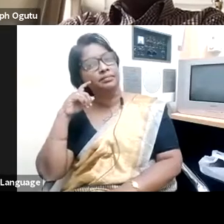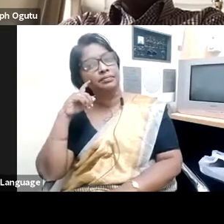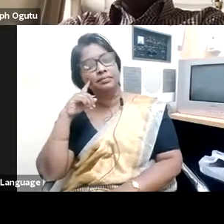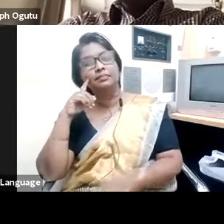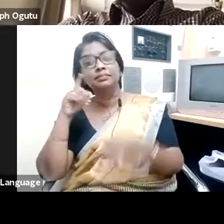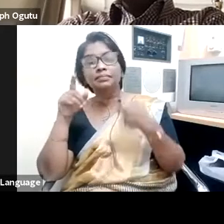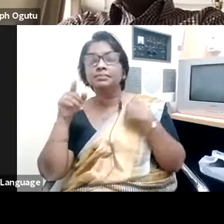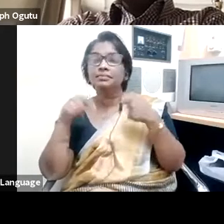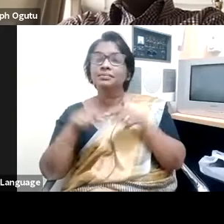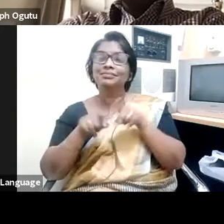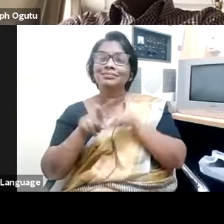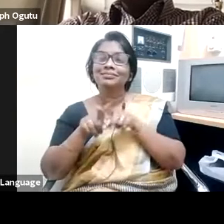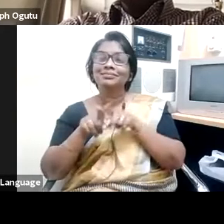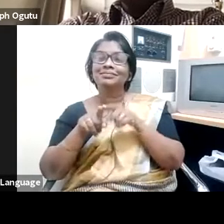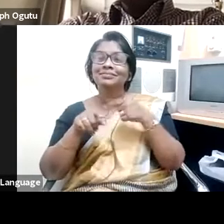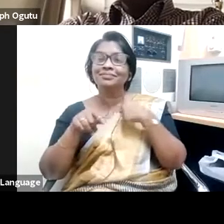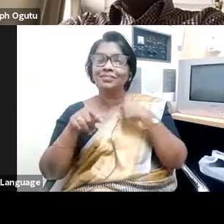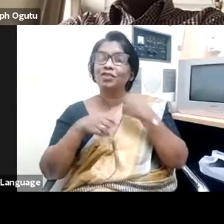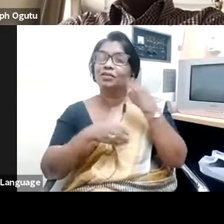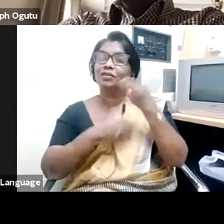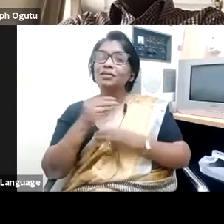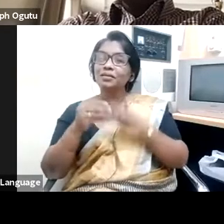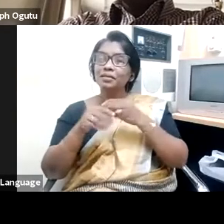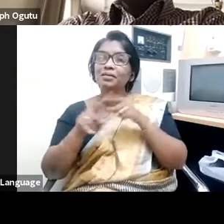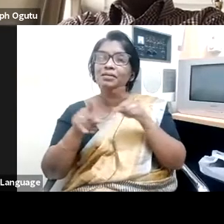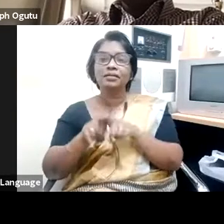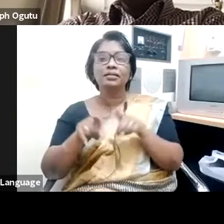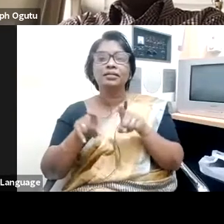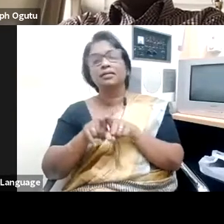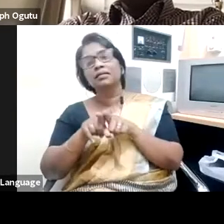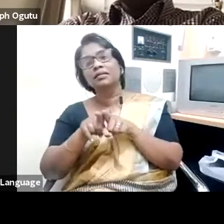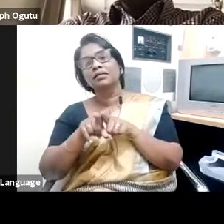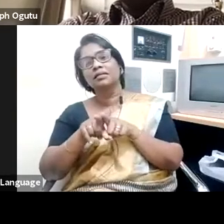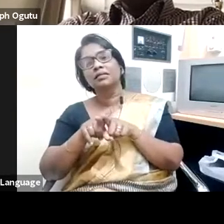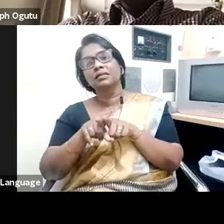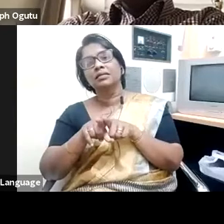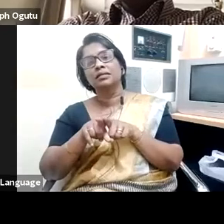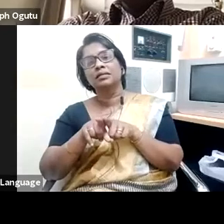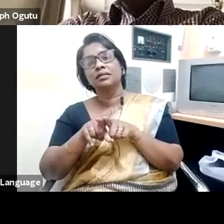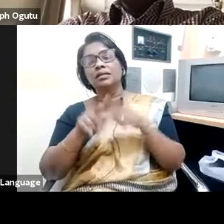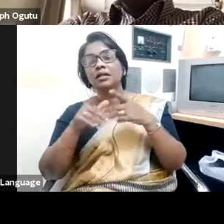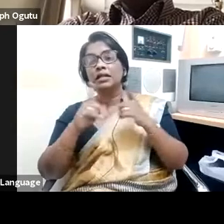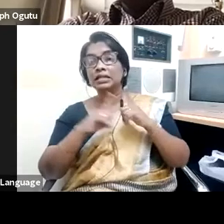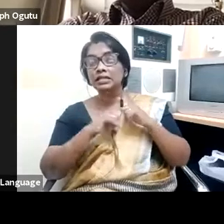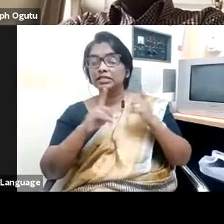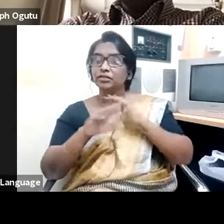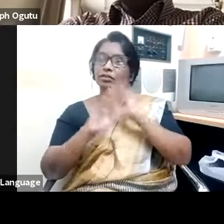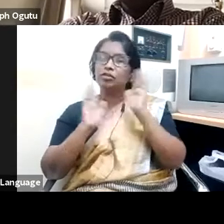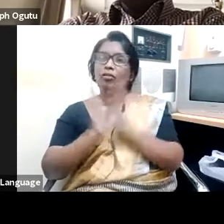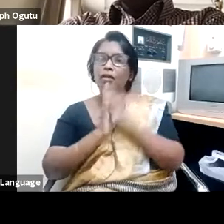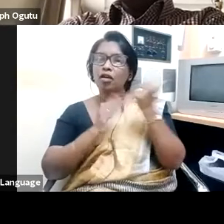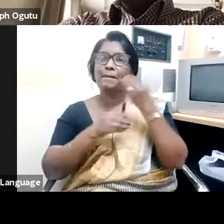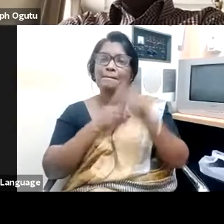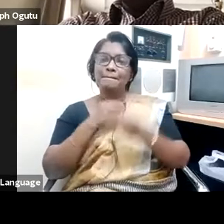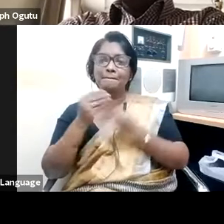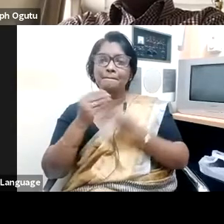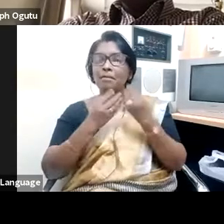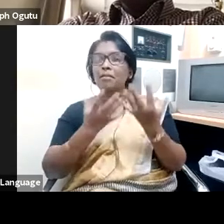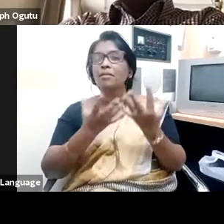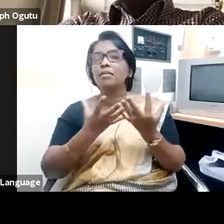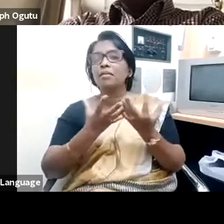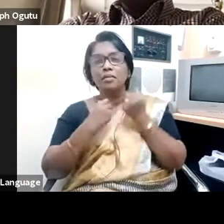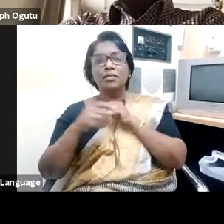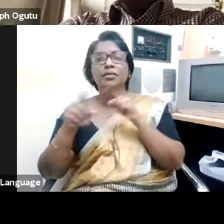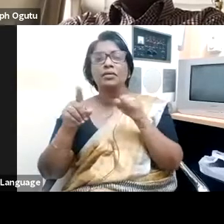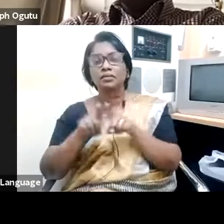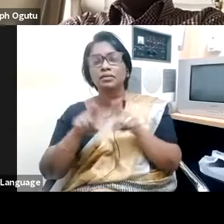such a platform, right? So innovation is critical for everything we do in our lives. I guess my advice to companies would be, dedicate sufficient funds to innovation.